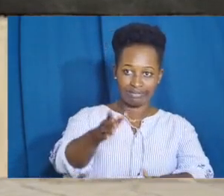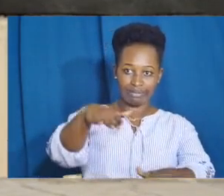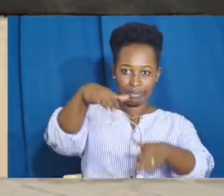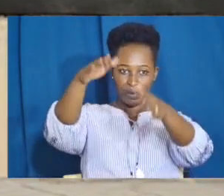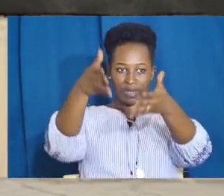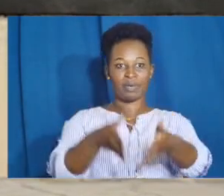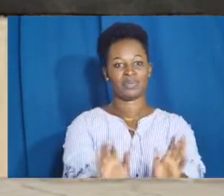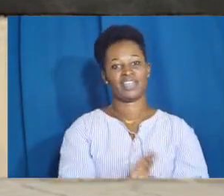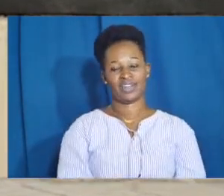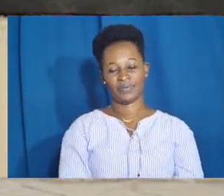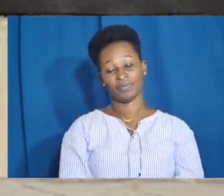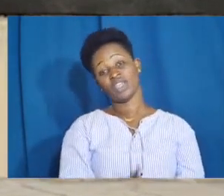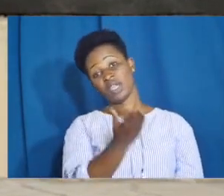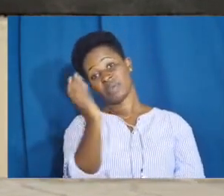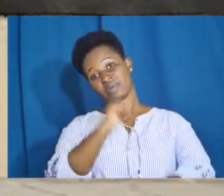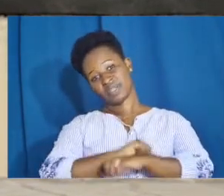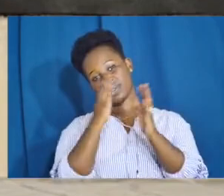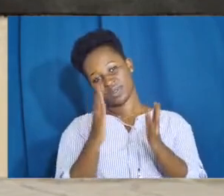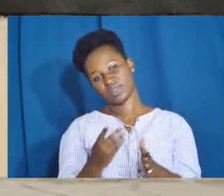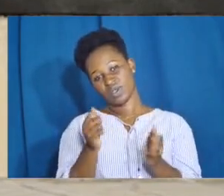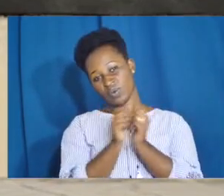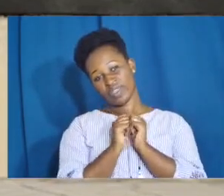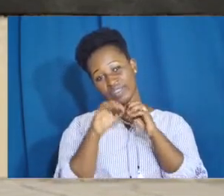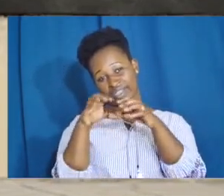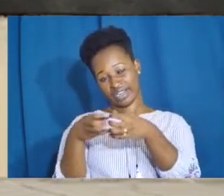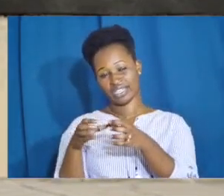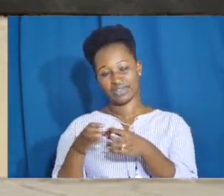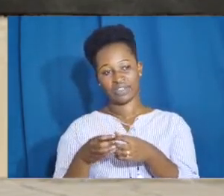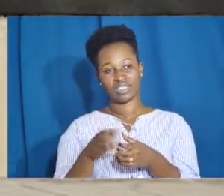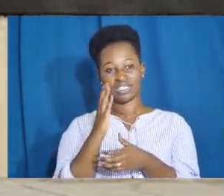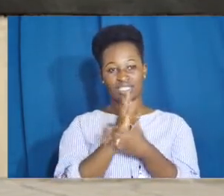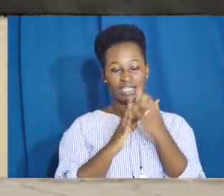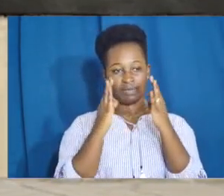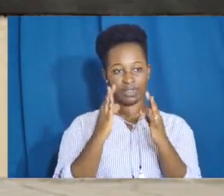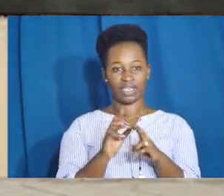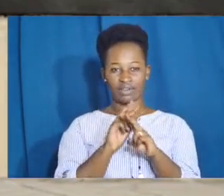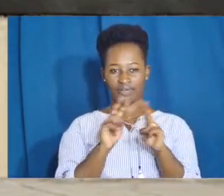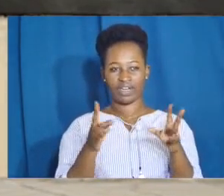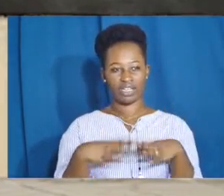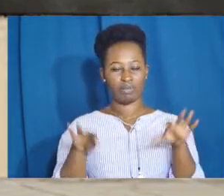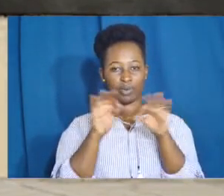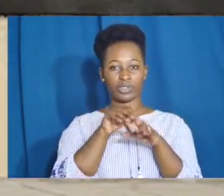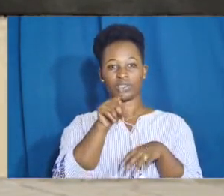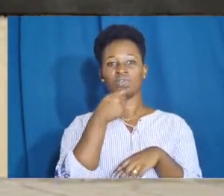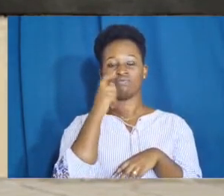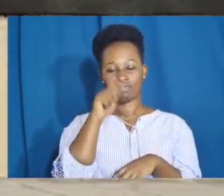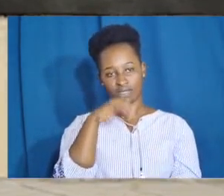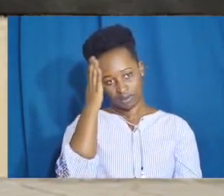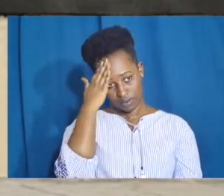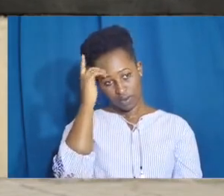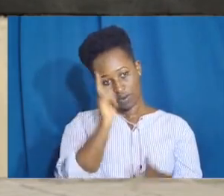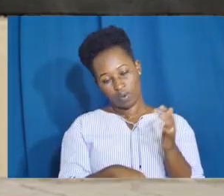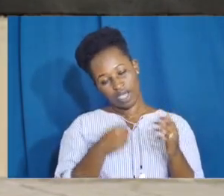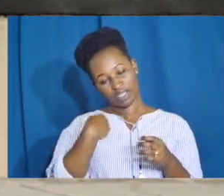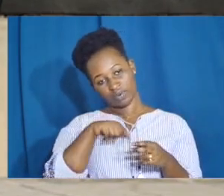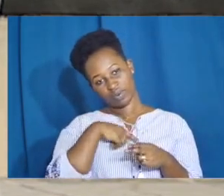organisms. Students, with classification, there is something very important you have to know, what we